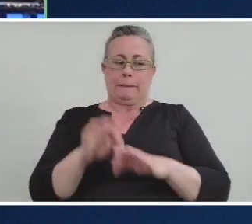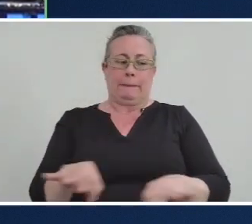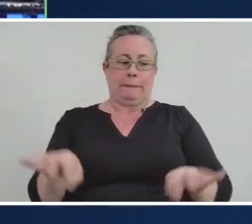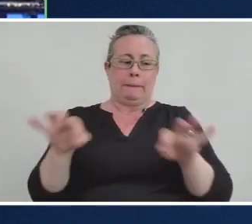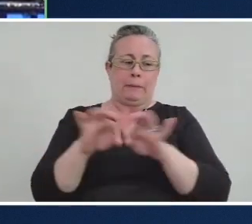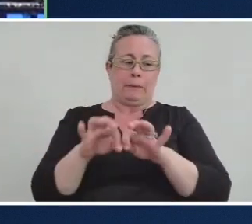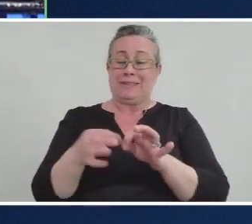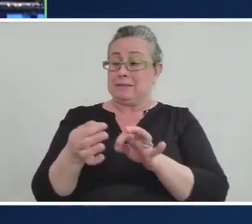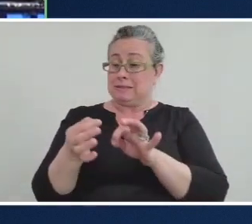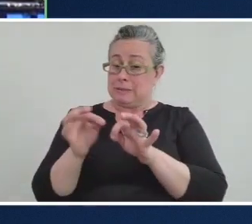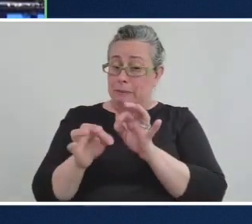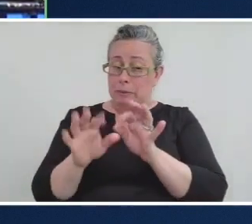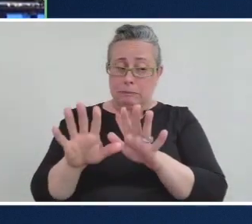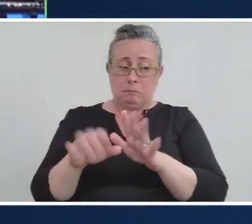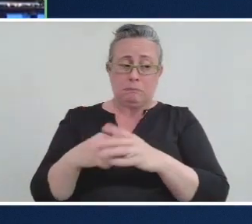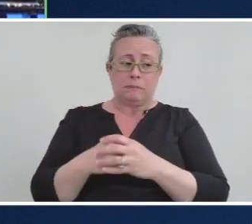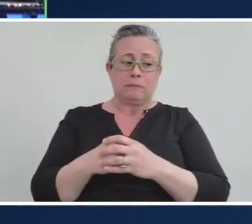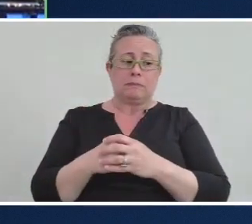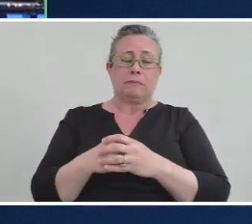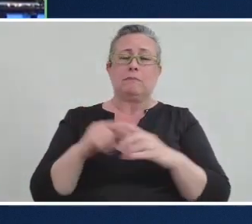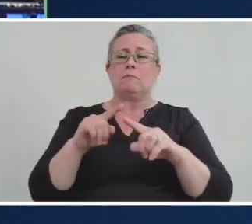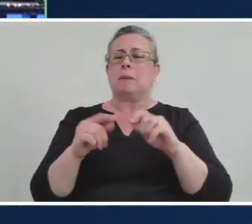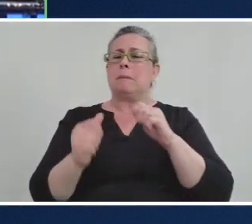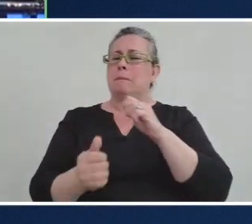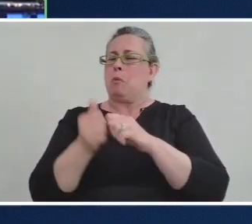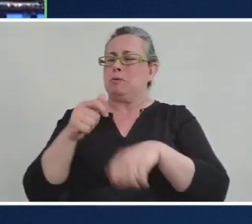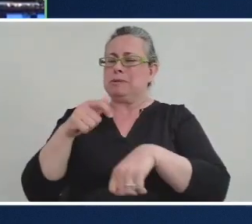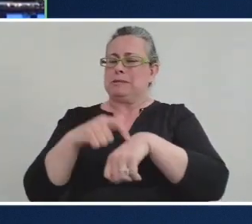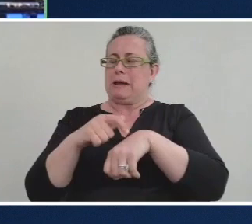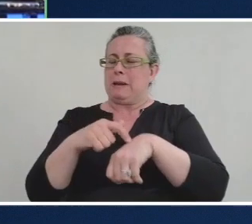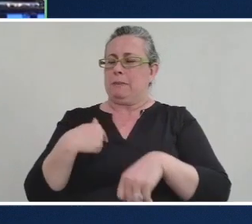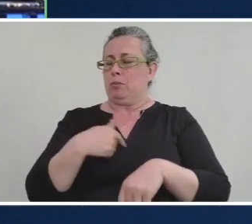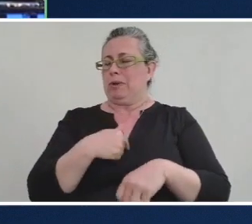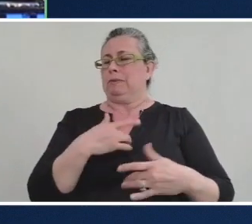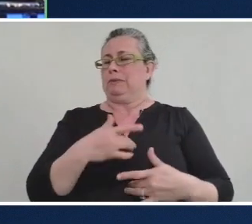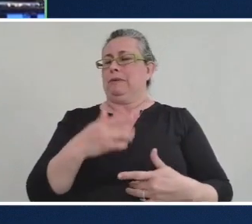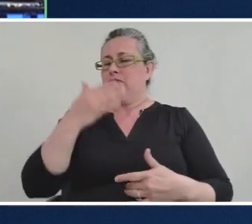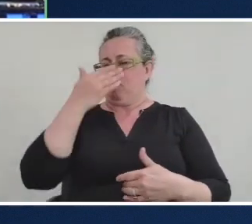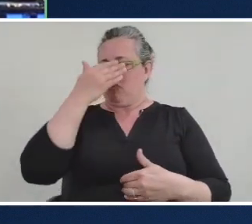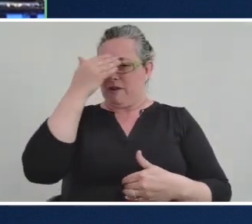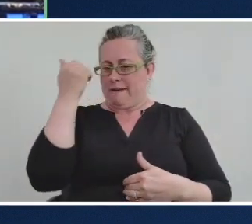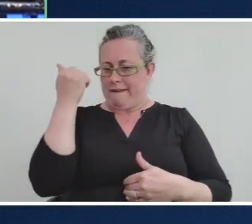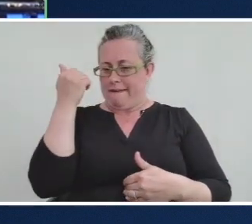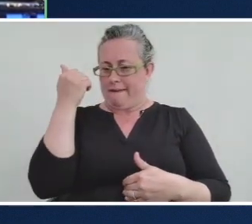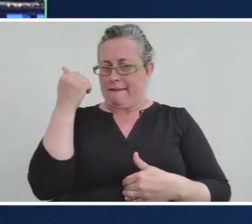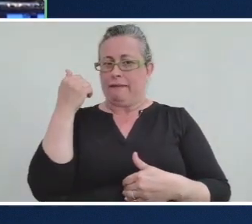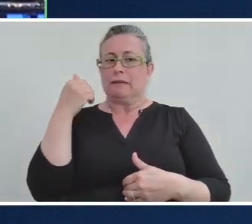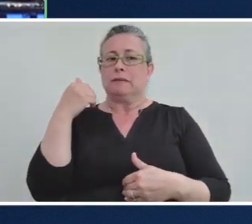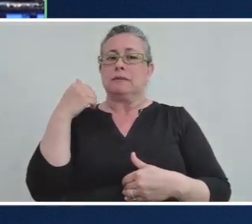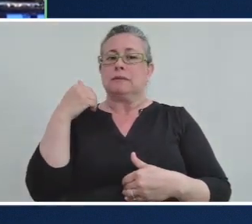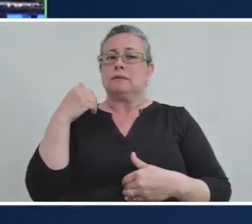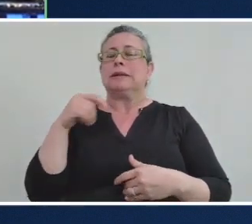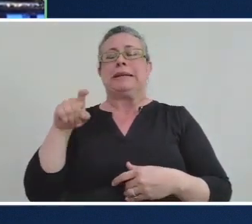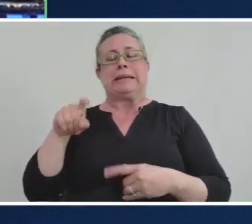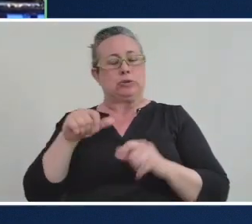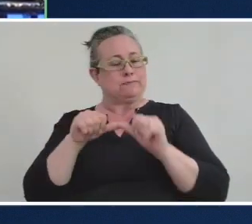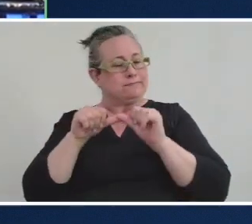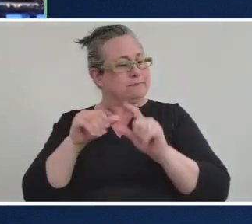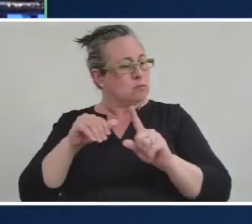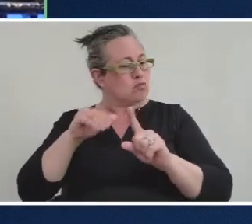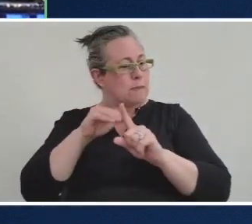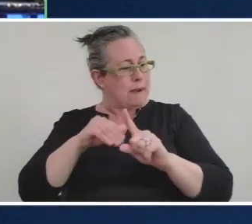do, but most of the time we forget about it, is to keep talking about this, keep reminding the world